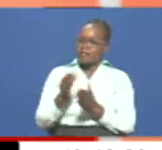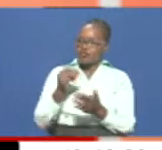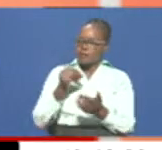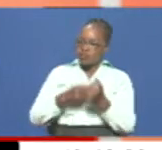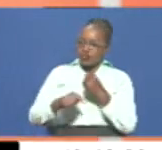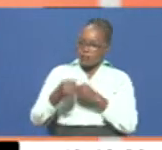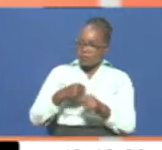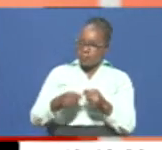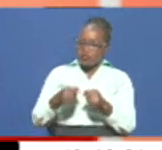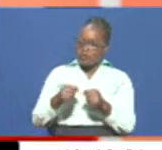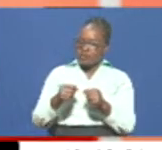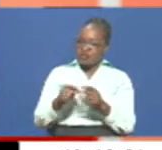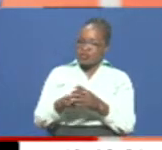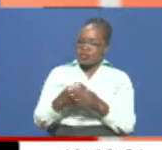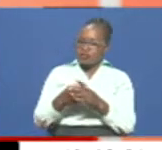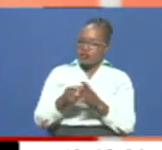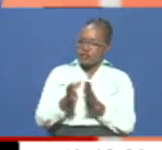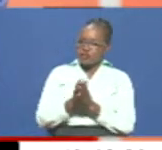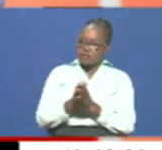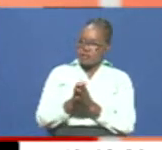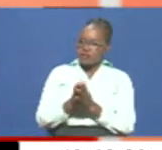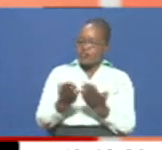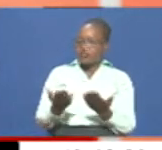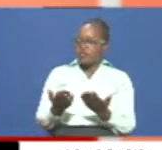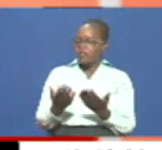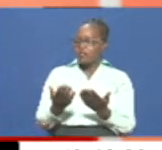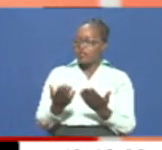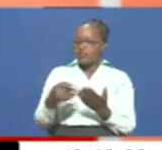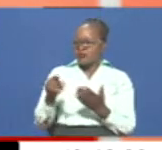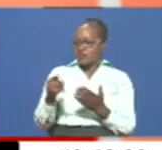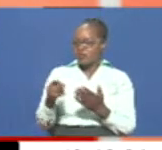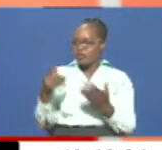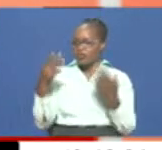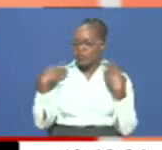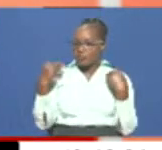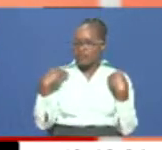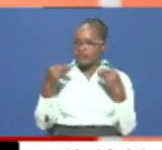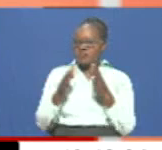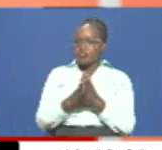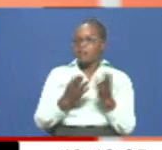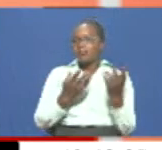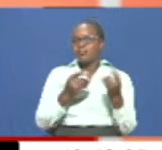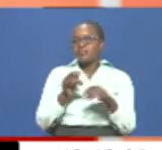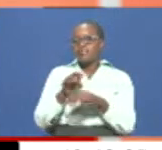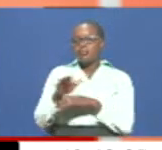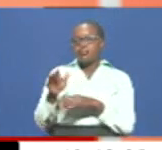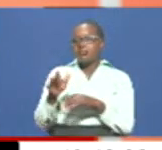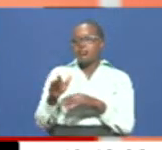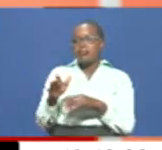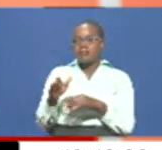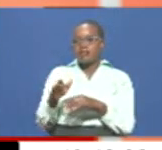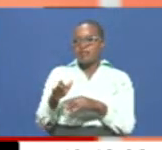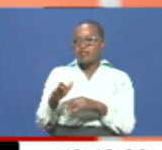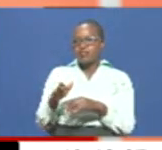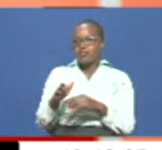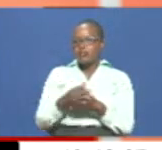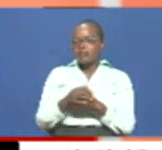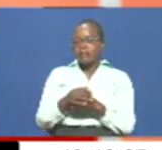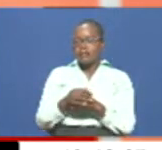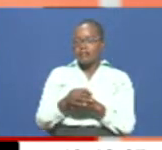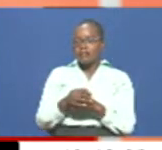go for the actual competition. Now to the Commonwealth itself, we are hopefully going to send, last time when it was held in Gold Coast, we had